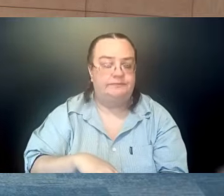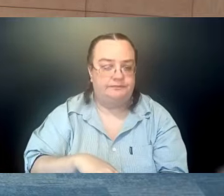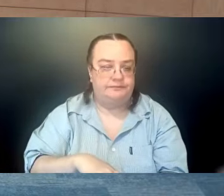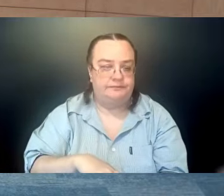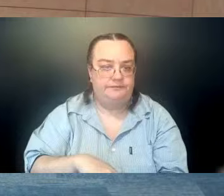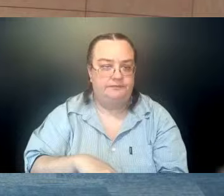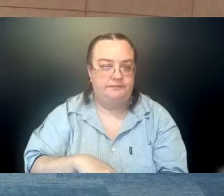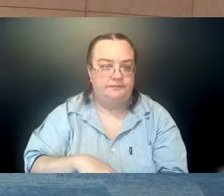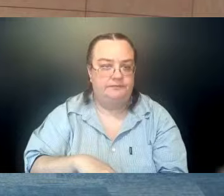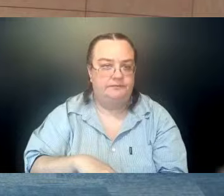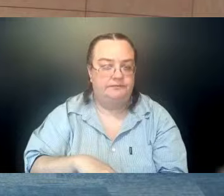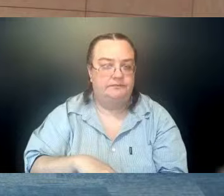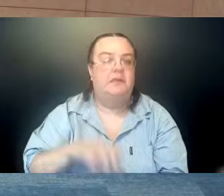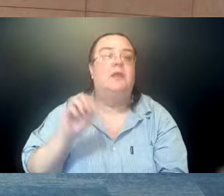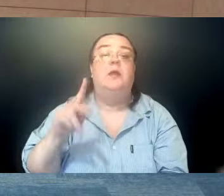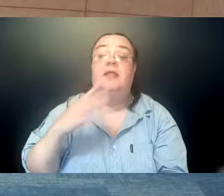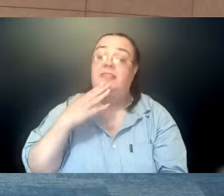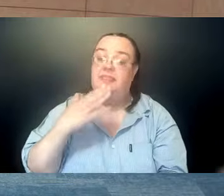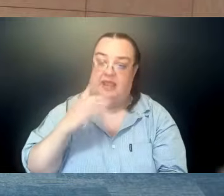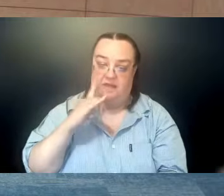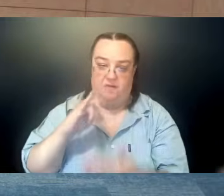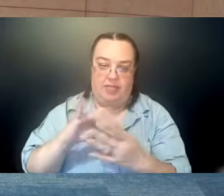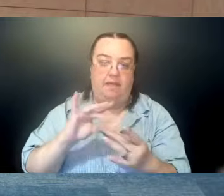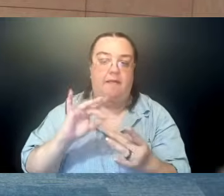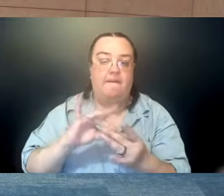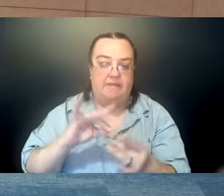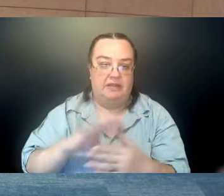Yes, sir. Okay, Okay, thank you for that comment.